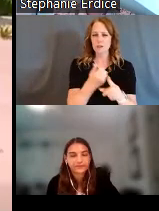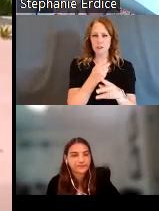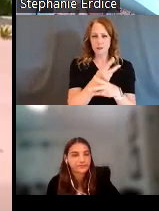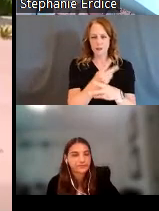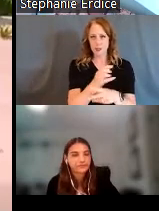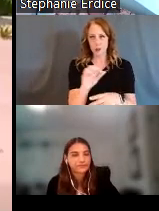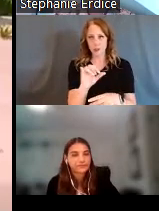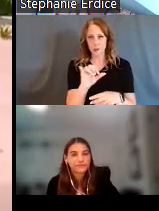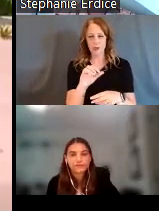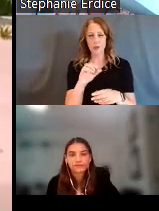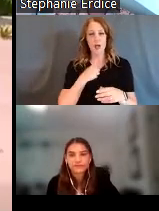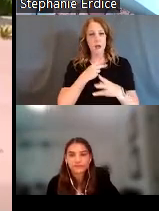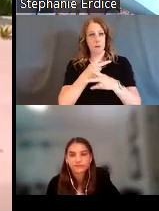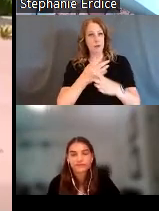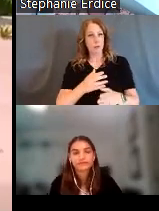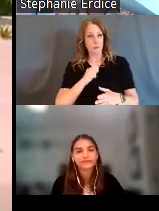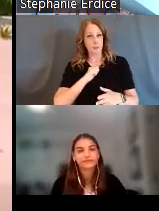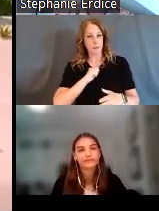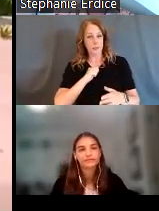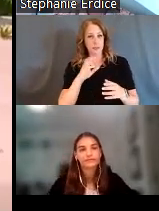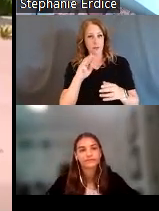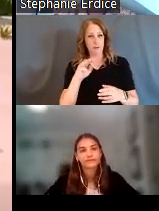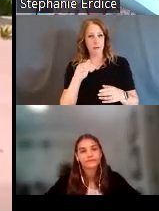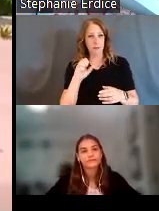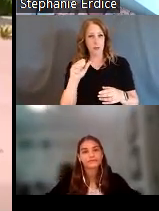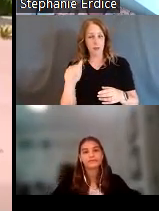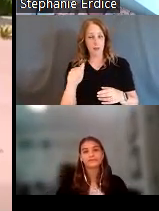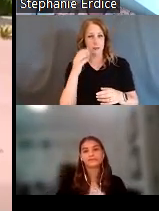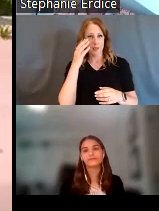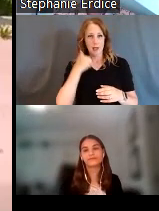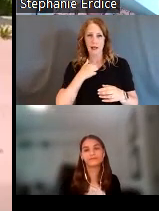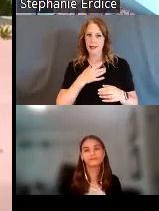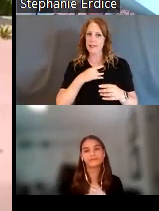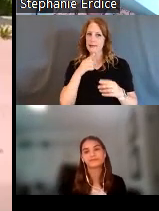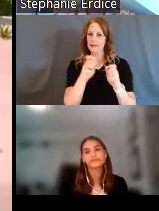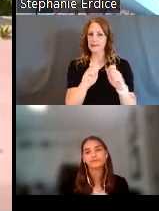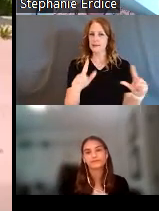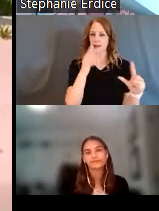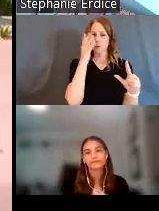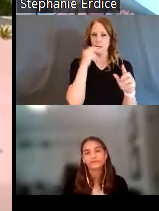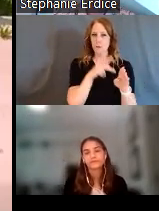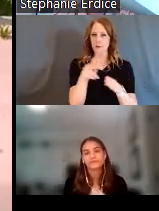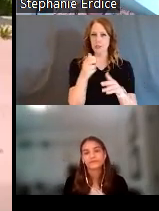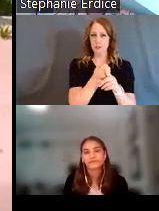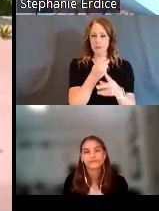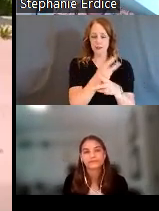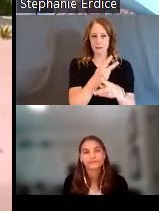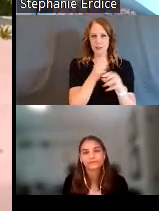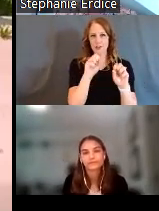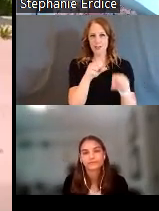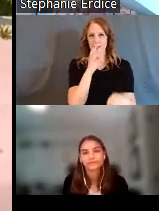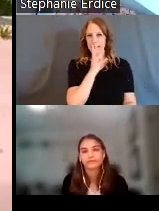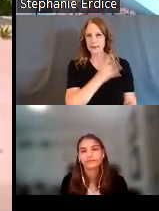supervisor at MCASA, I like to do this slide because I think that your professional self-care can sometimes get